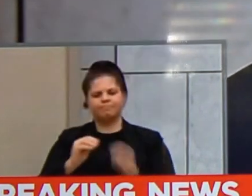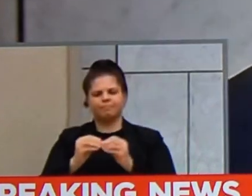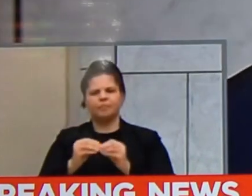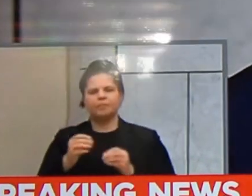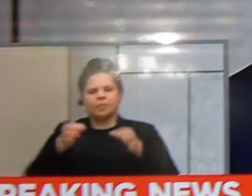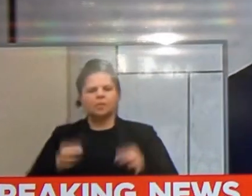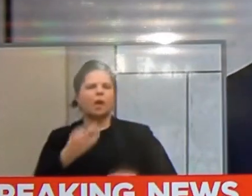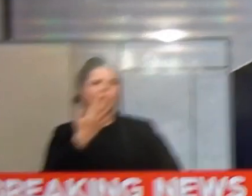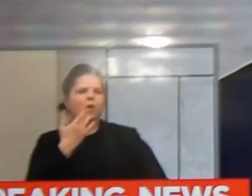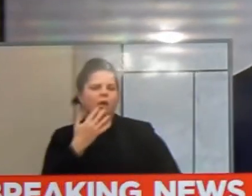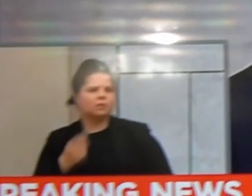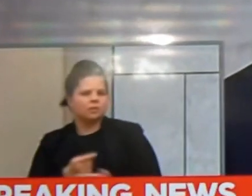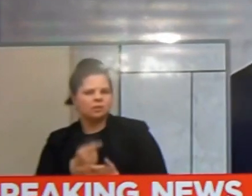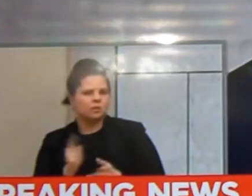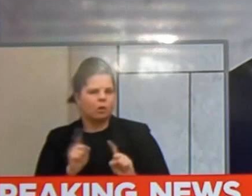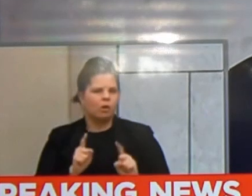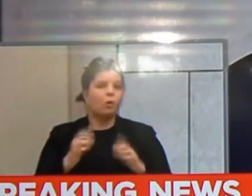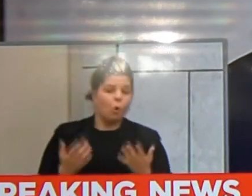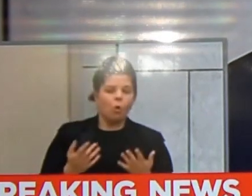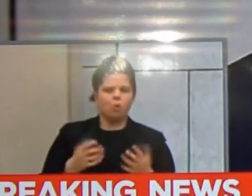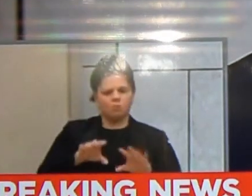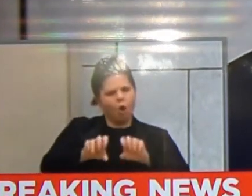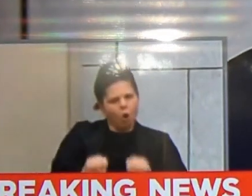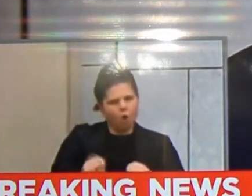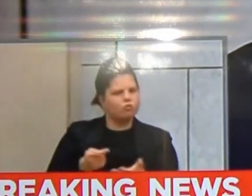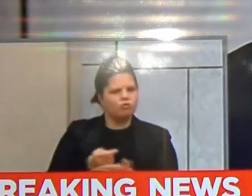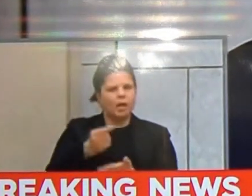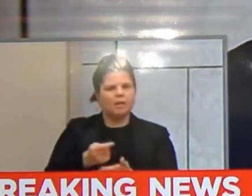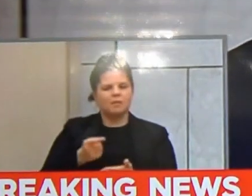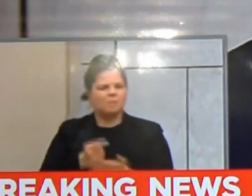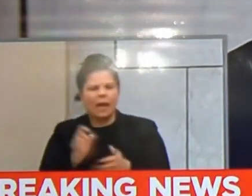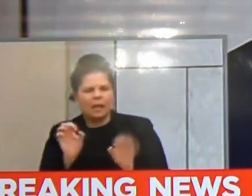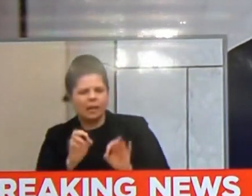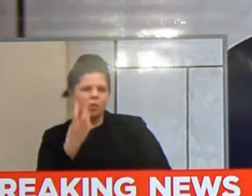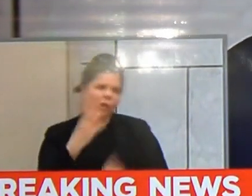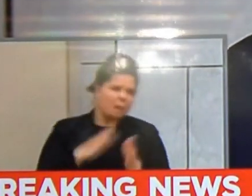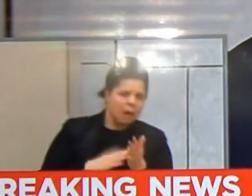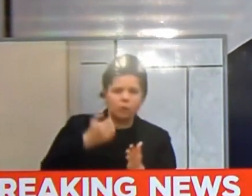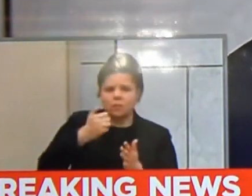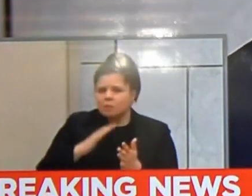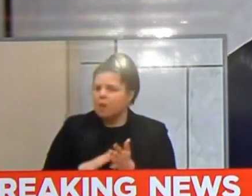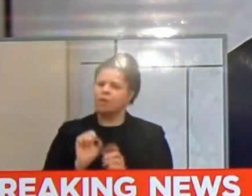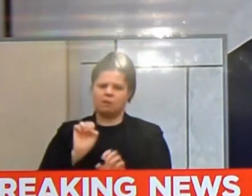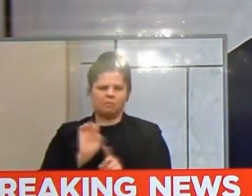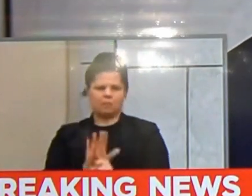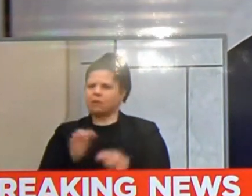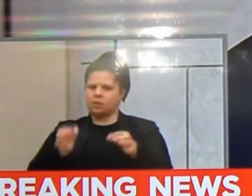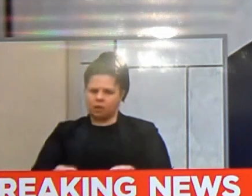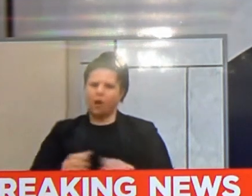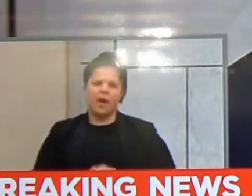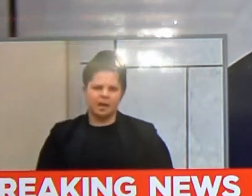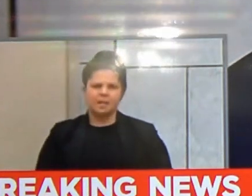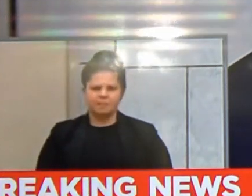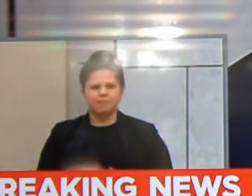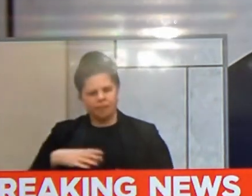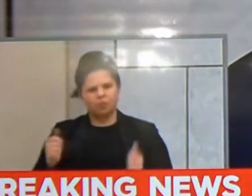that adopted into state and territory regulation as a matter of a mandatory arrangement. Now, if you're